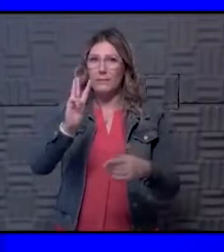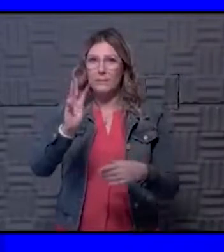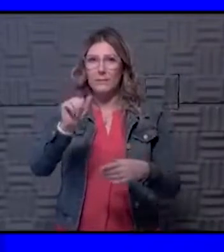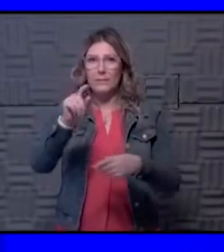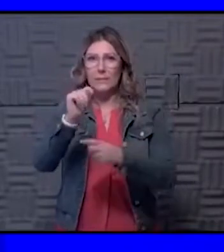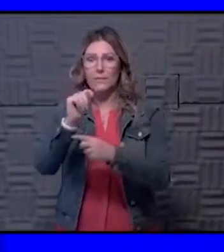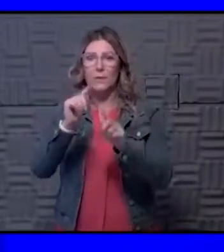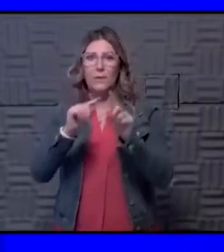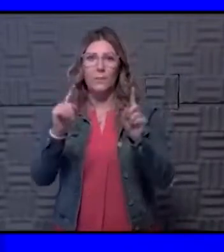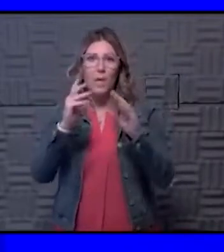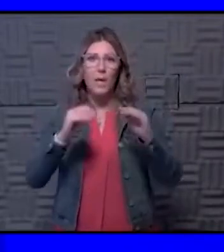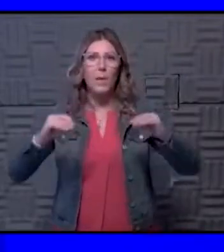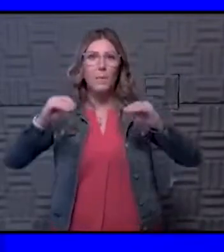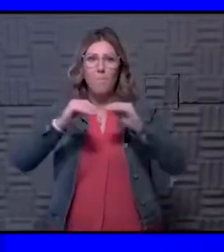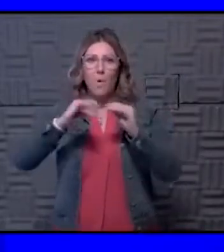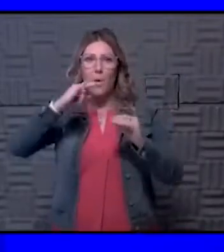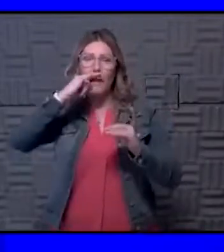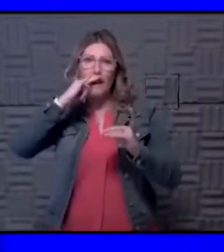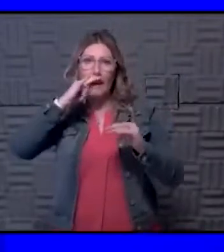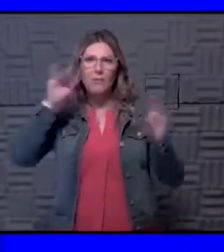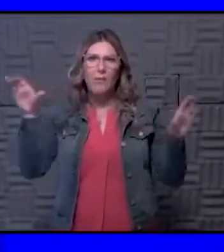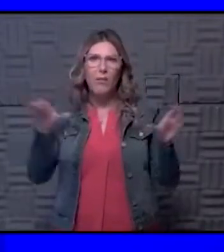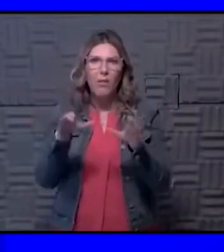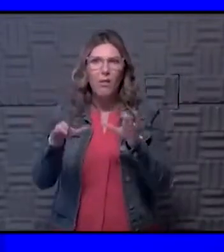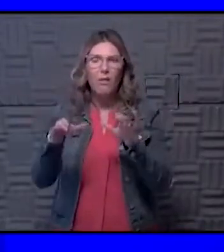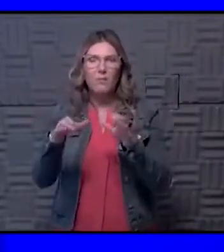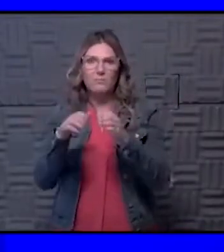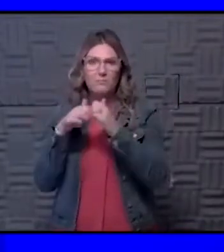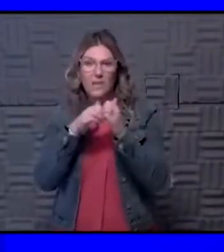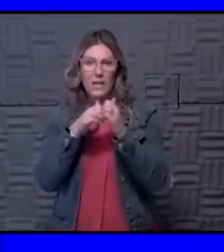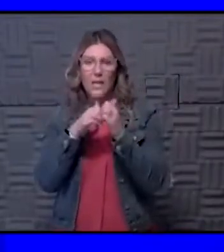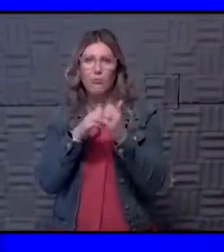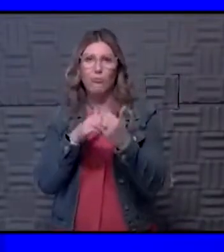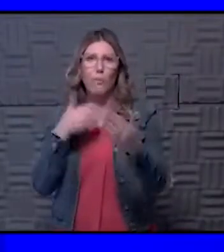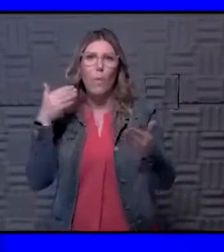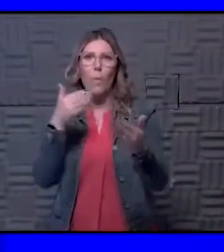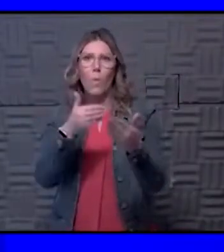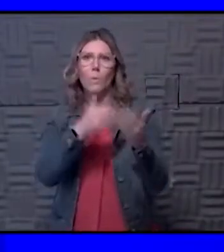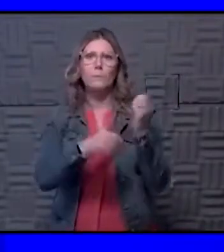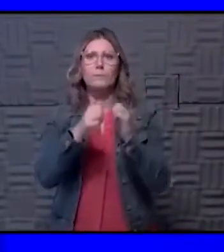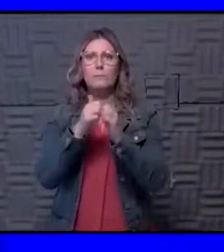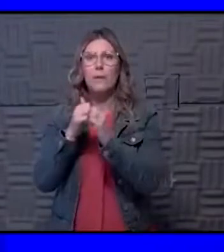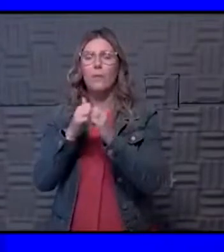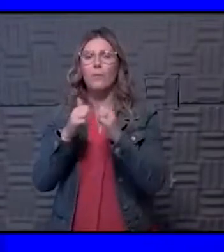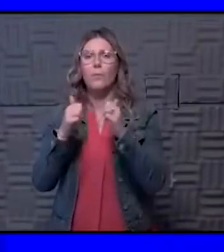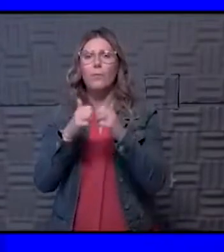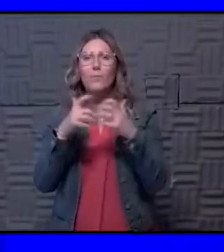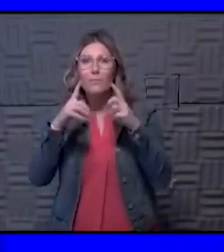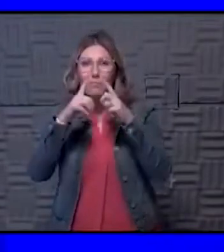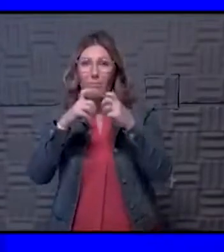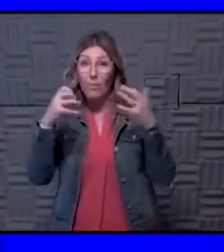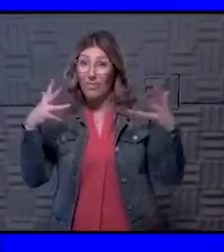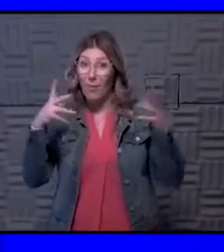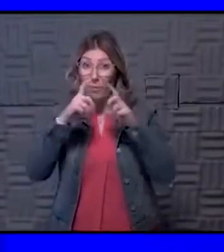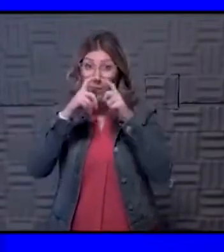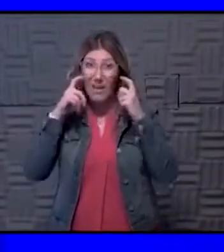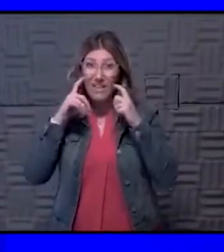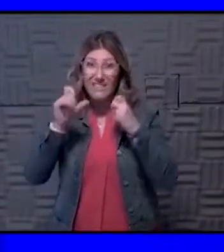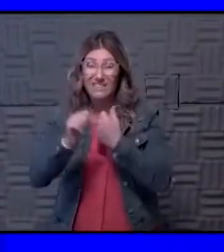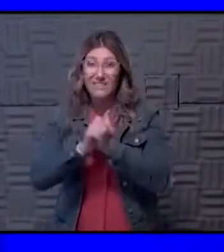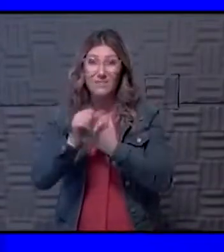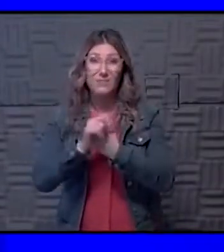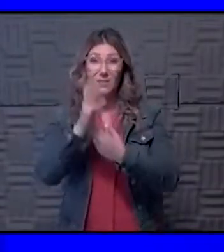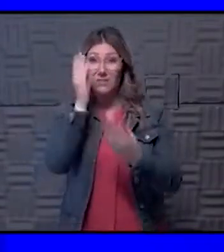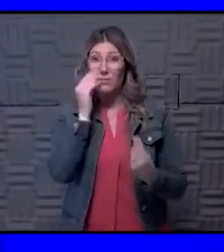are having more kids packed together, closer together without masks, I think that's dangerous. And again, the information that we